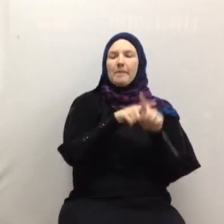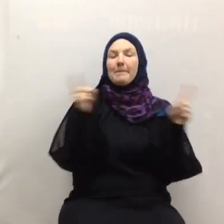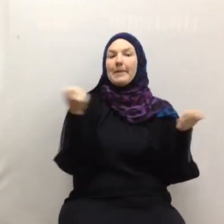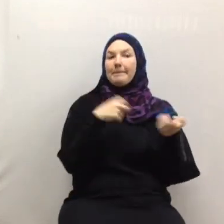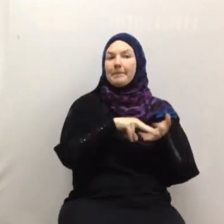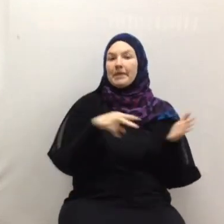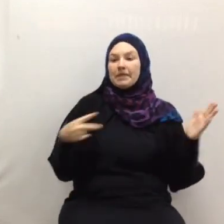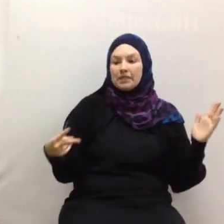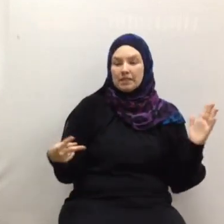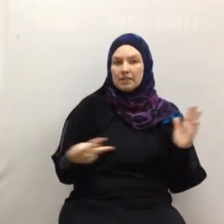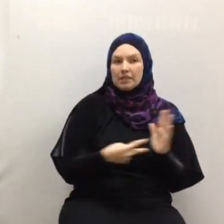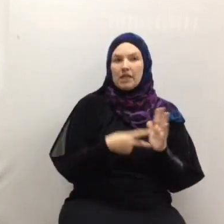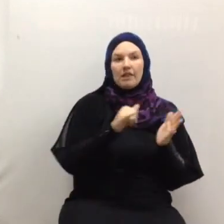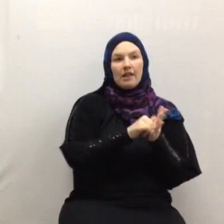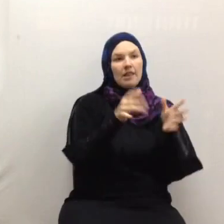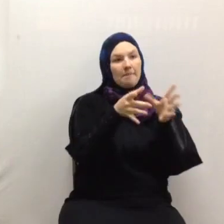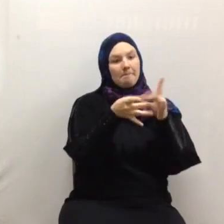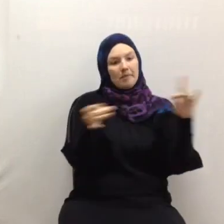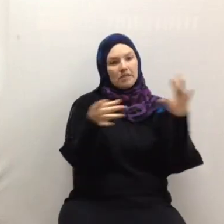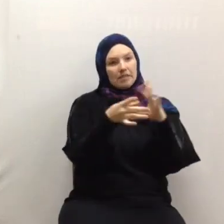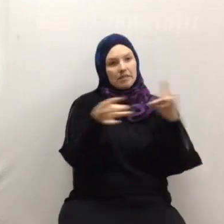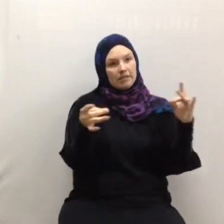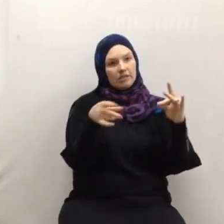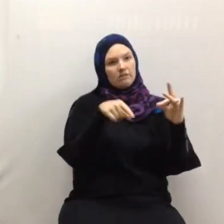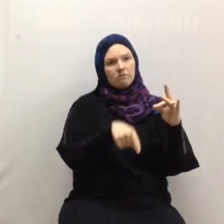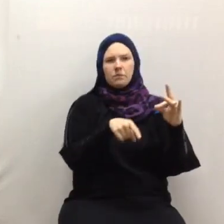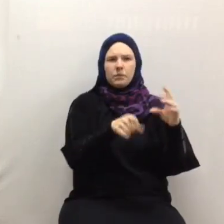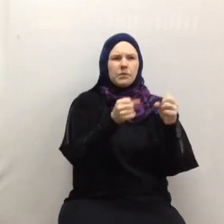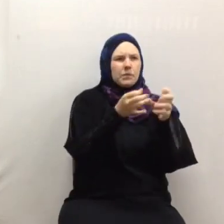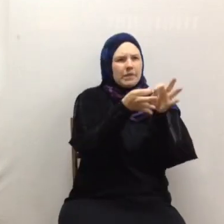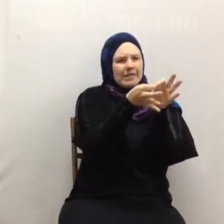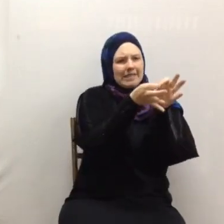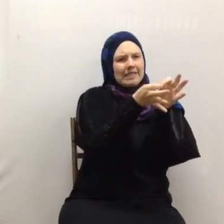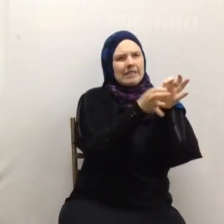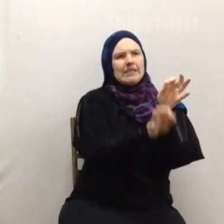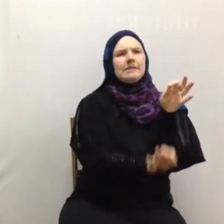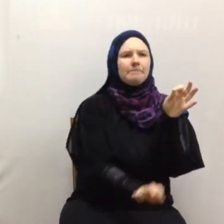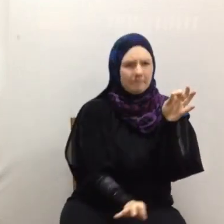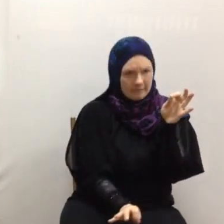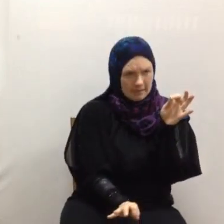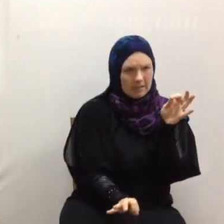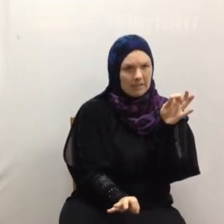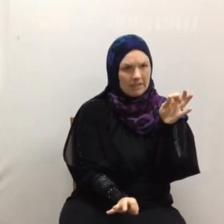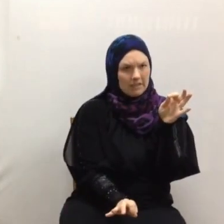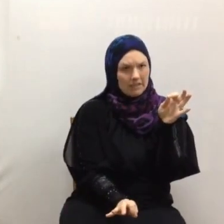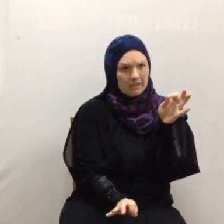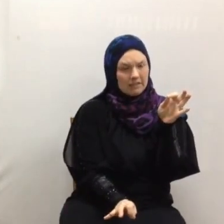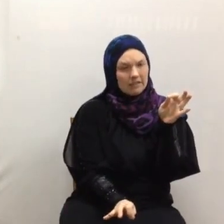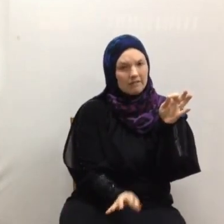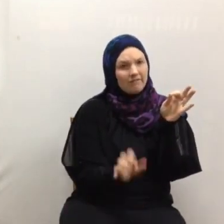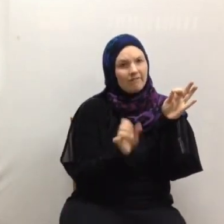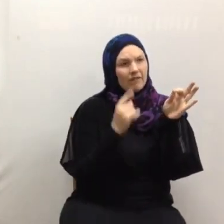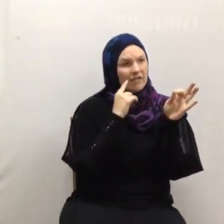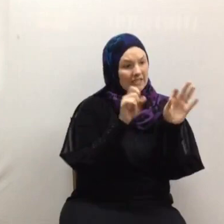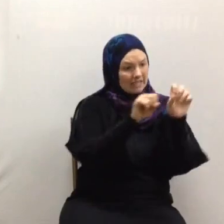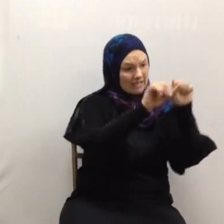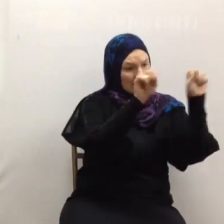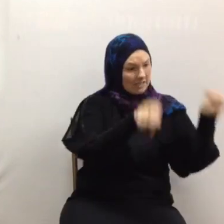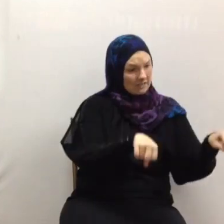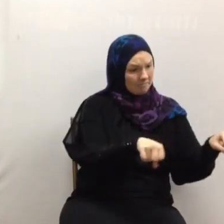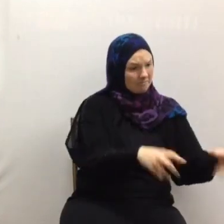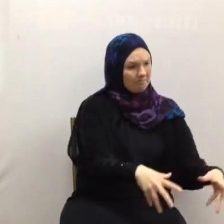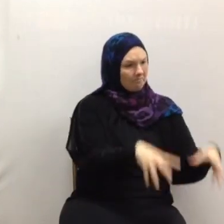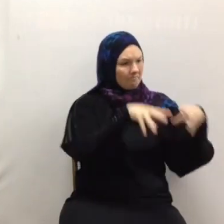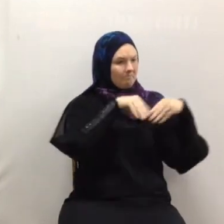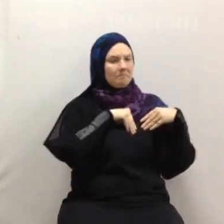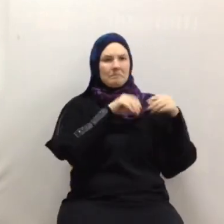that the message is so simple to require a system to explain it, meaning